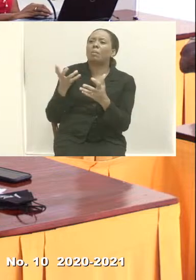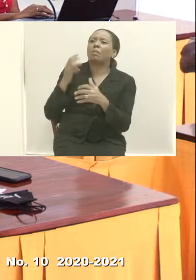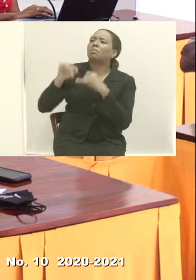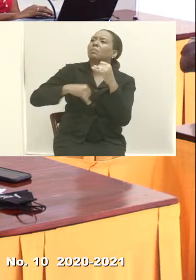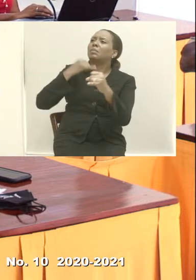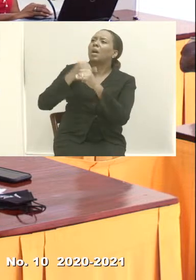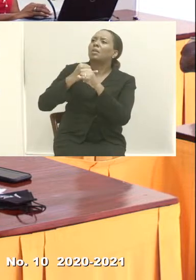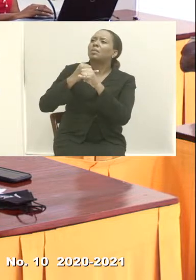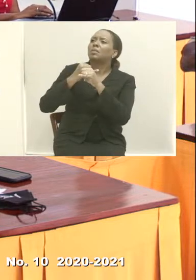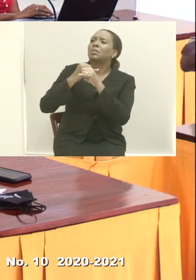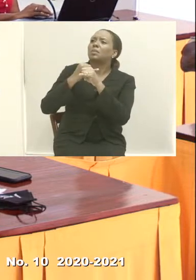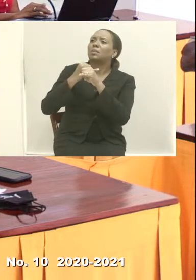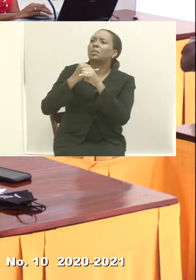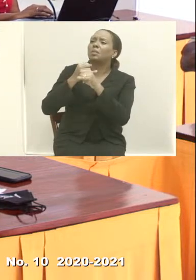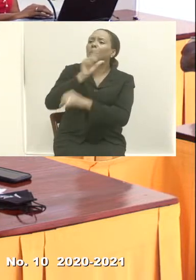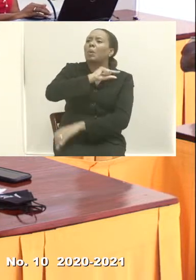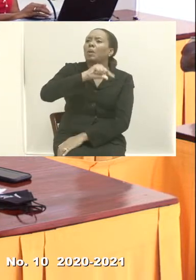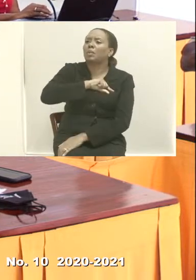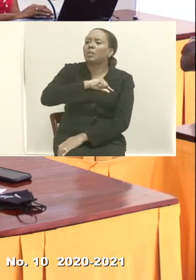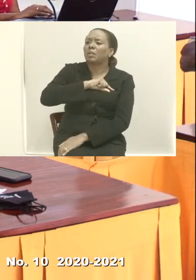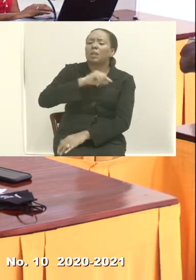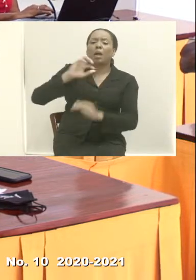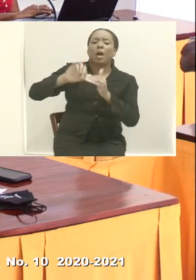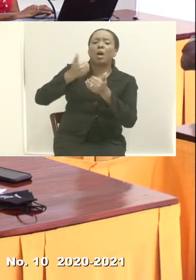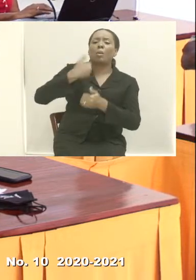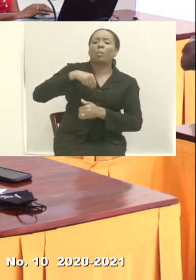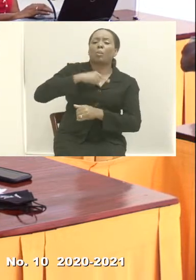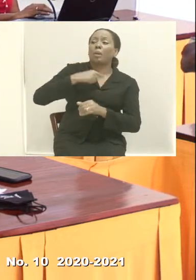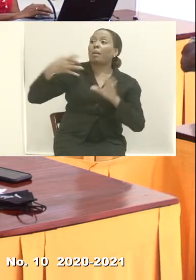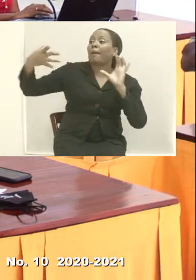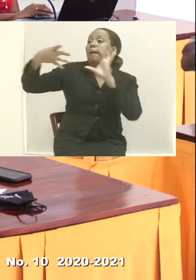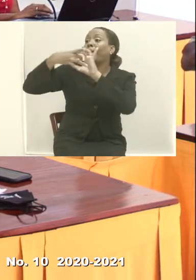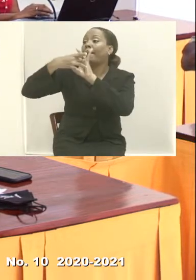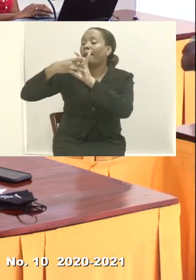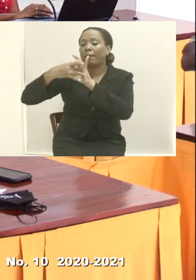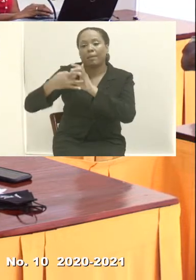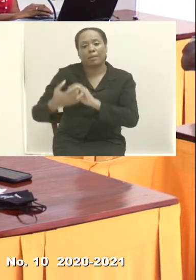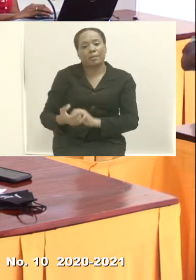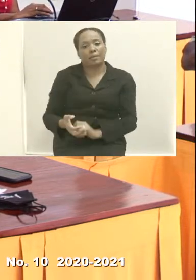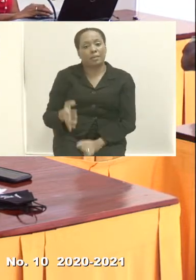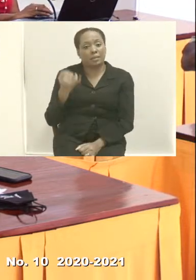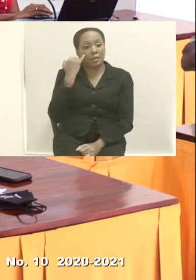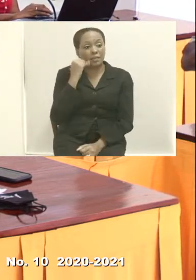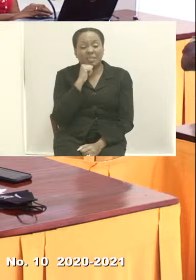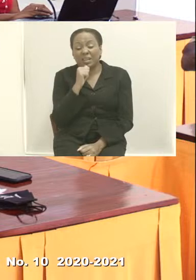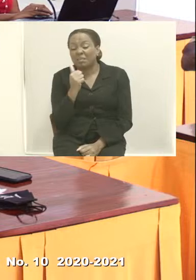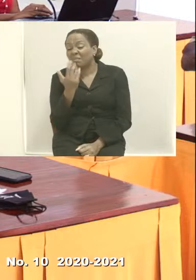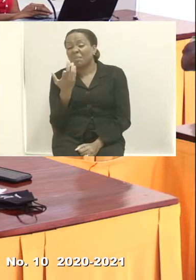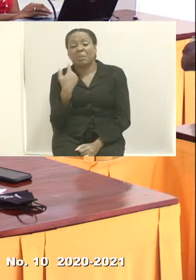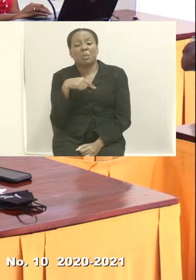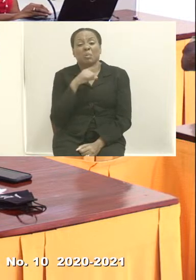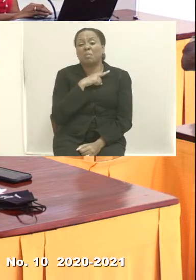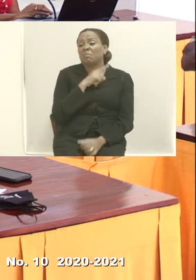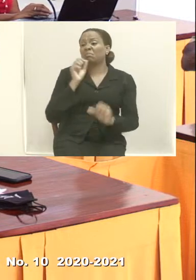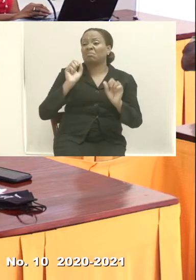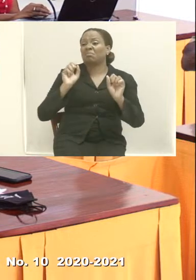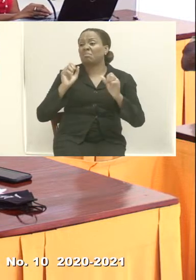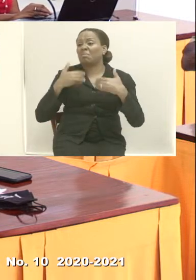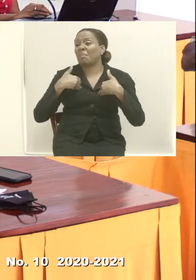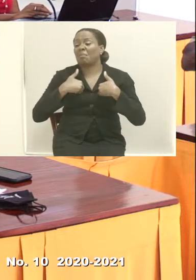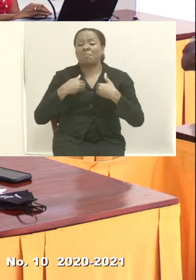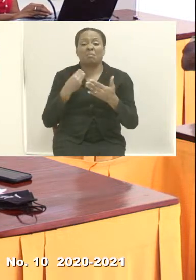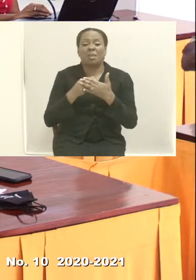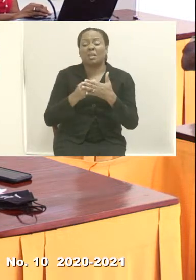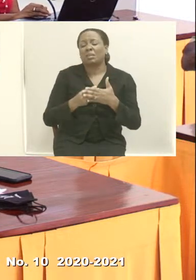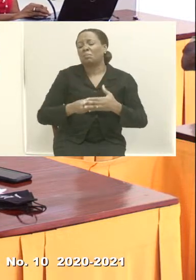penetrate markets. Otherwise, ma'am, you could throw billions of dollars in the direction of small and micro businesses, but they will not